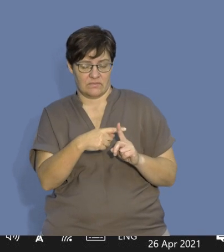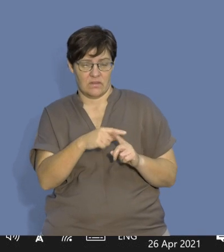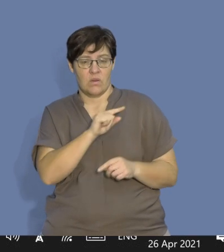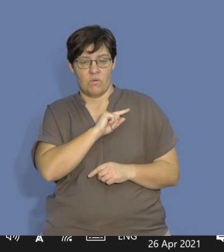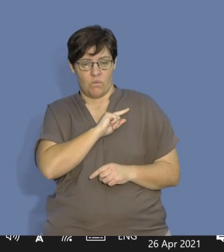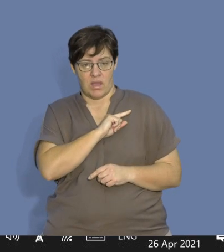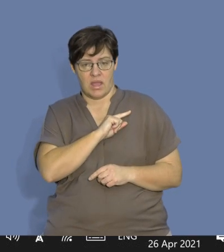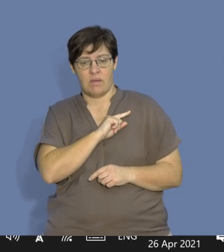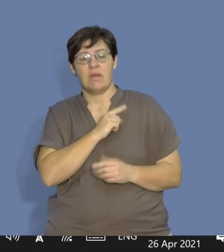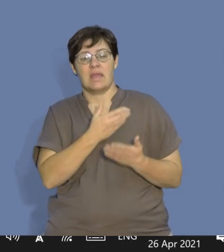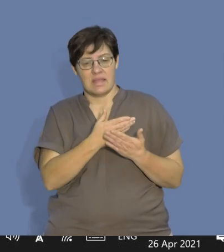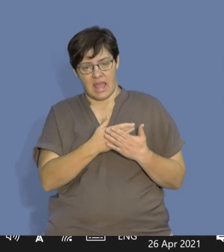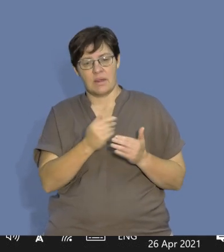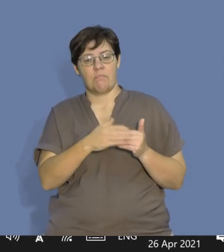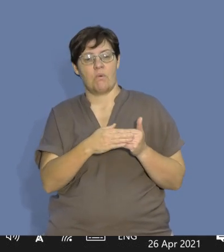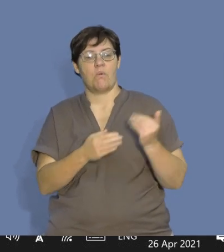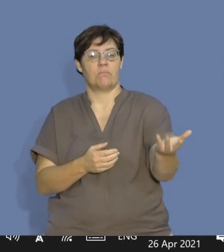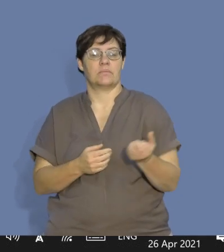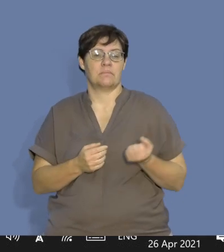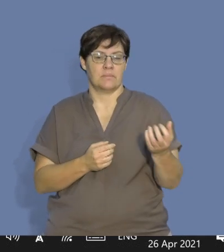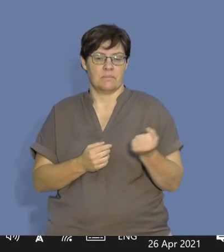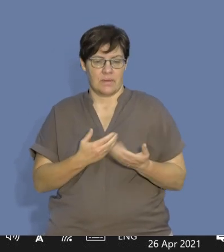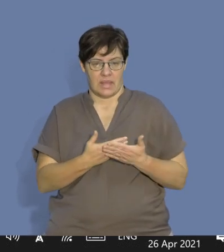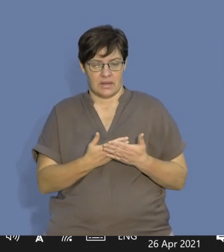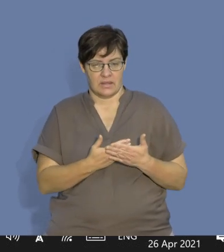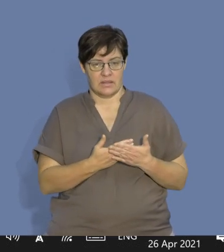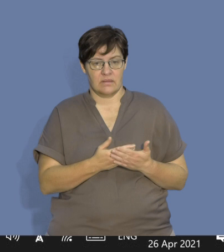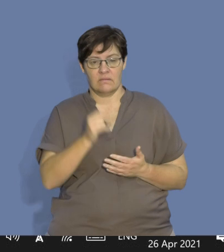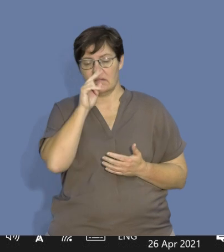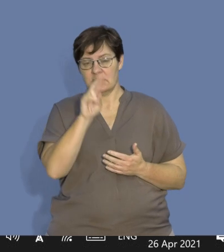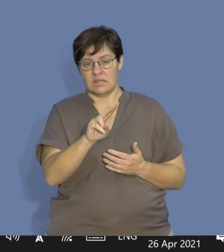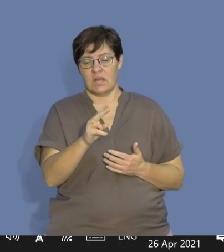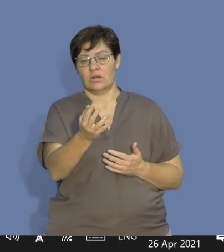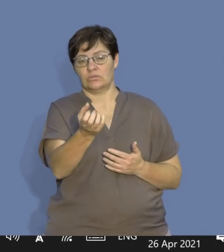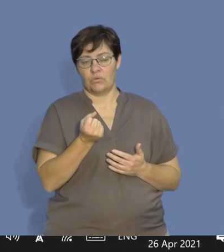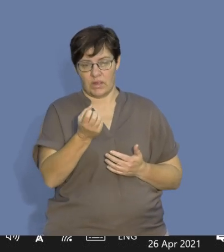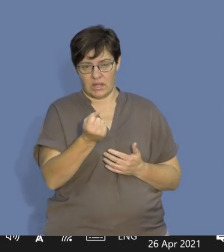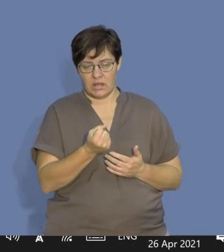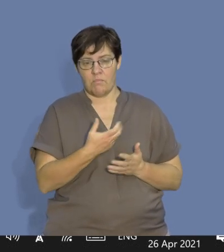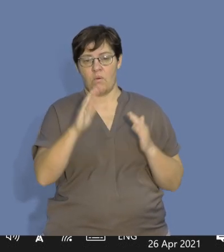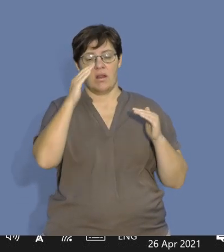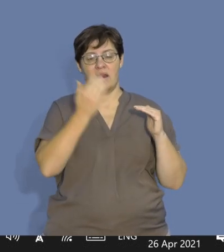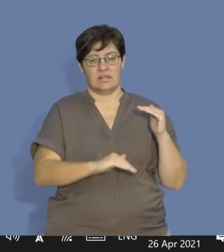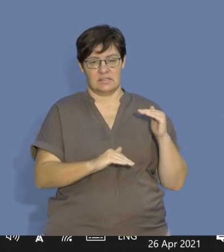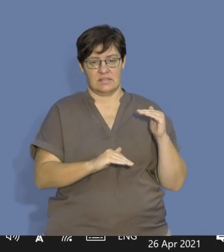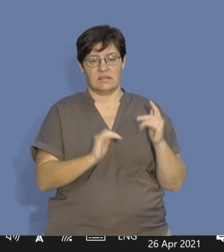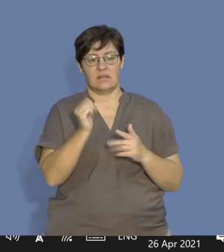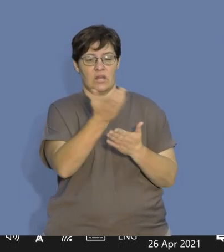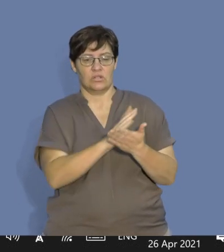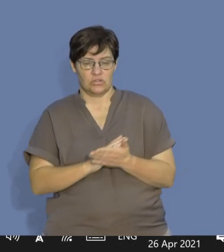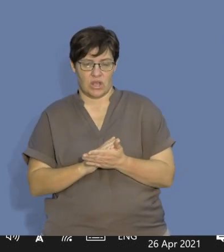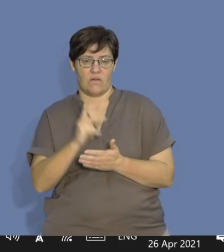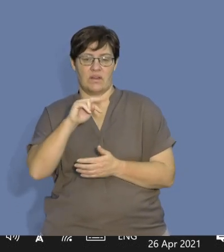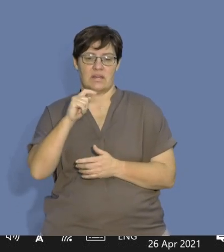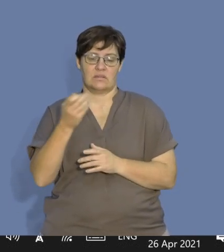248,500. Favorable because obviously she's still entitled to take more from the business. As you can see, drawings